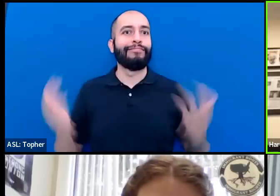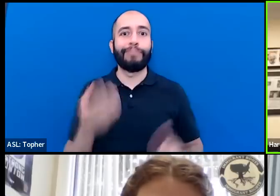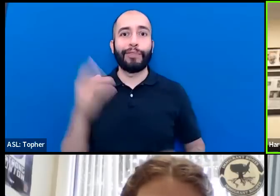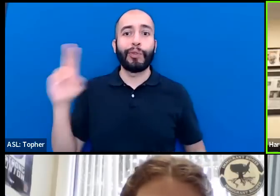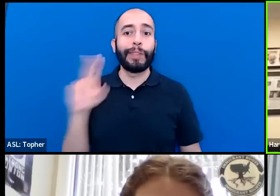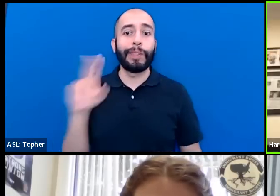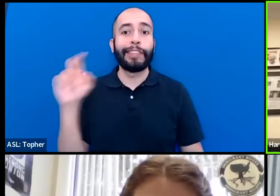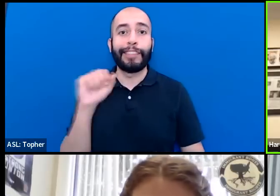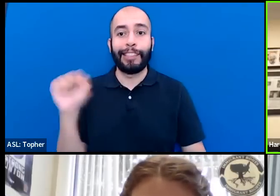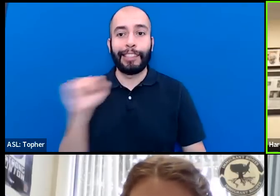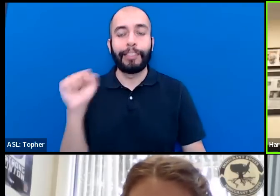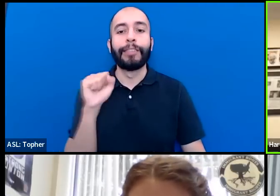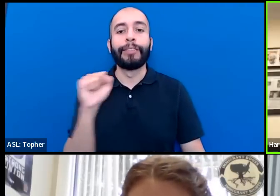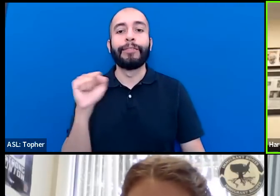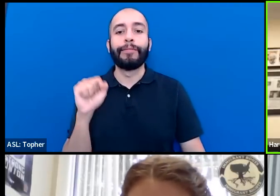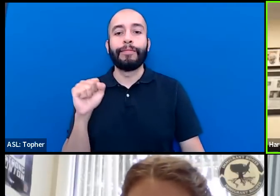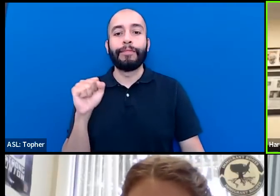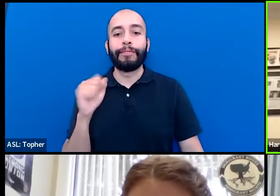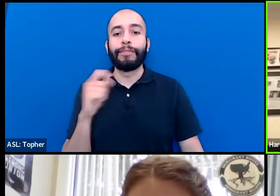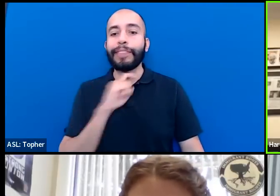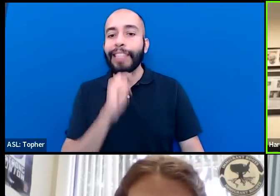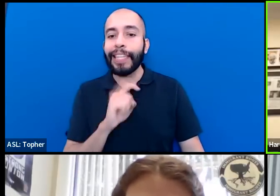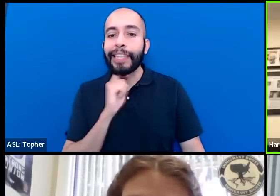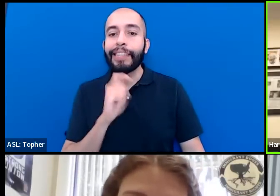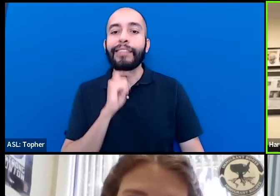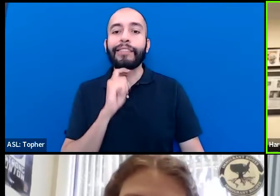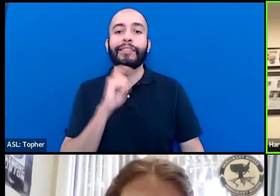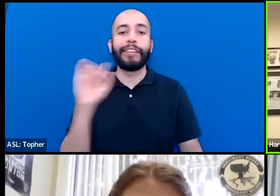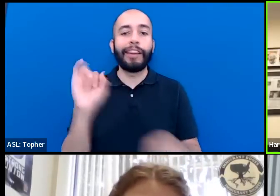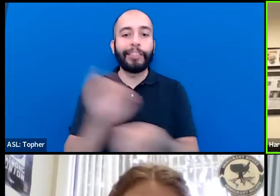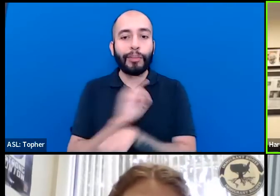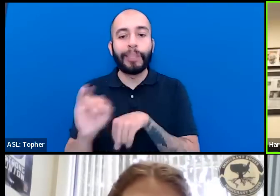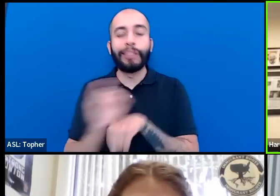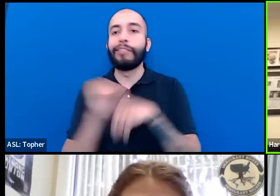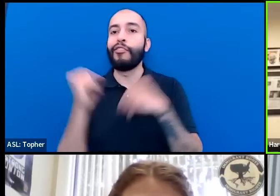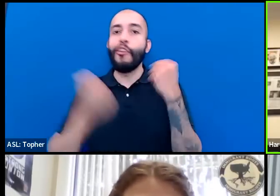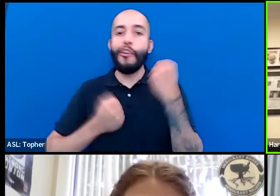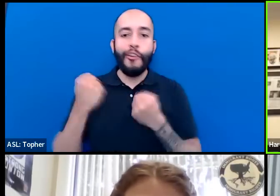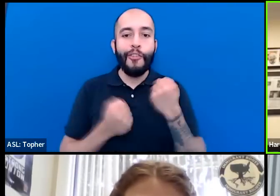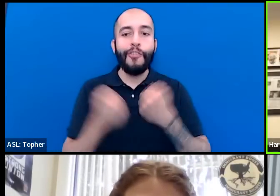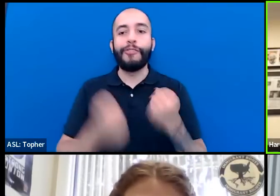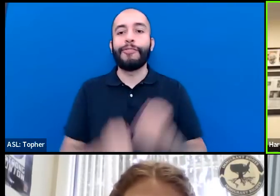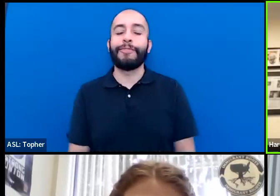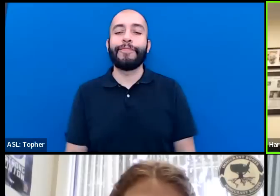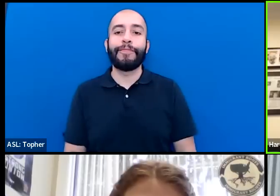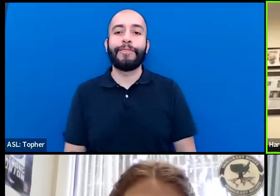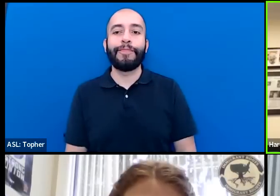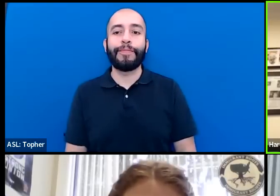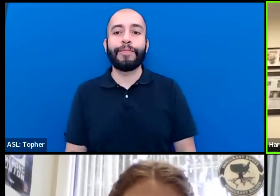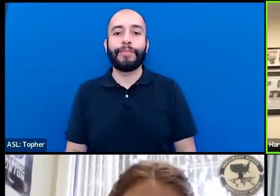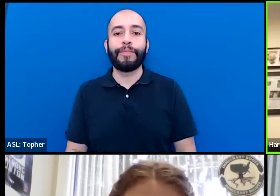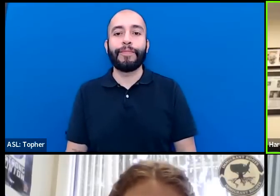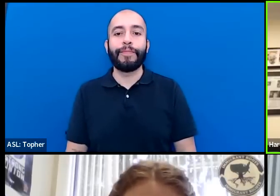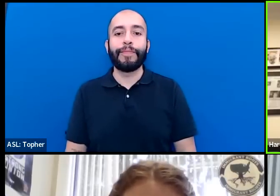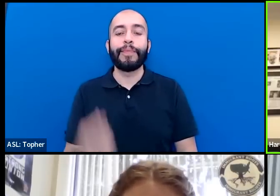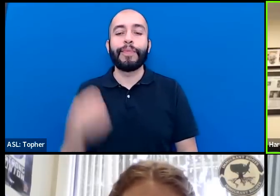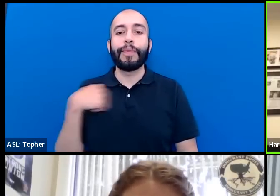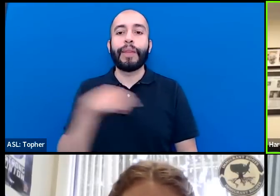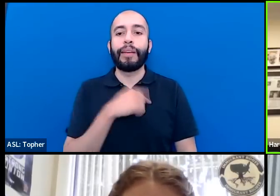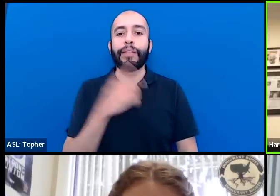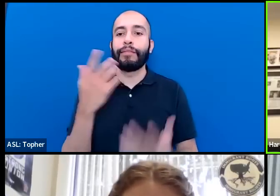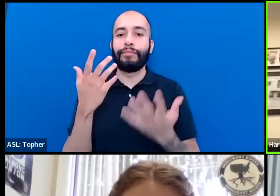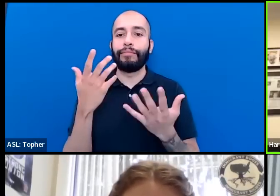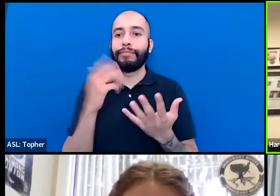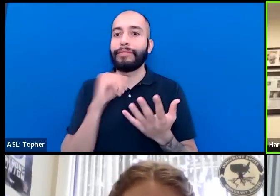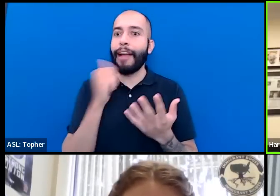own union. We're not going to add you to the United Mine Workers. There's going to be a new thing called the United Auto Workers, a new thing called